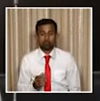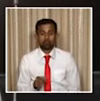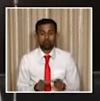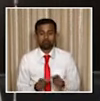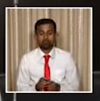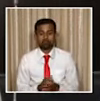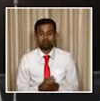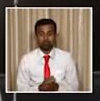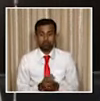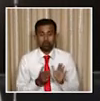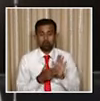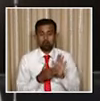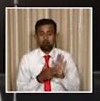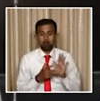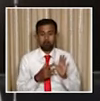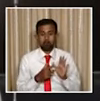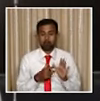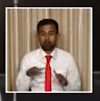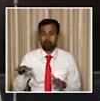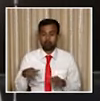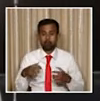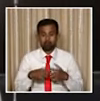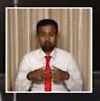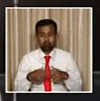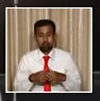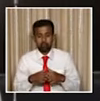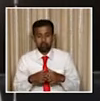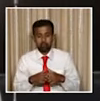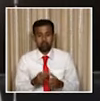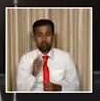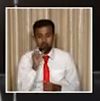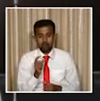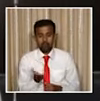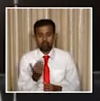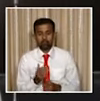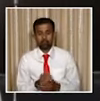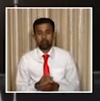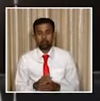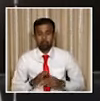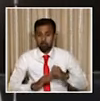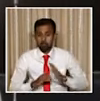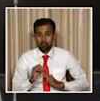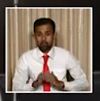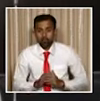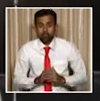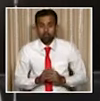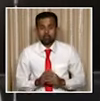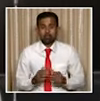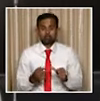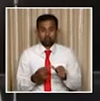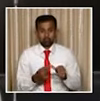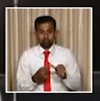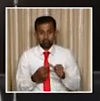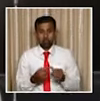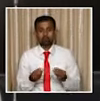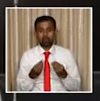to find ways of practical actions to treat this problem immediately by implementing the right and genuine